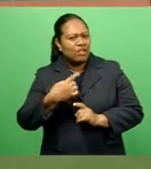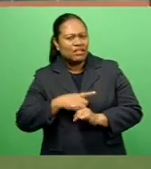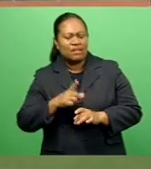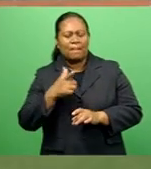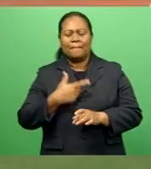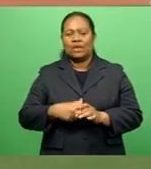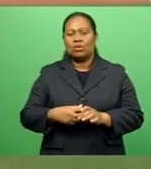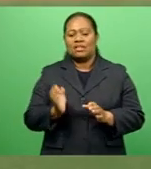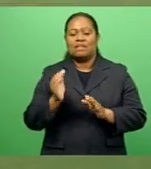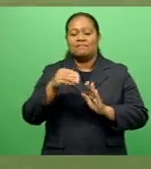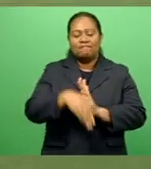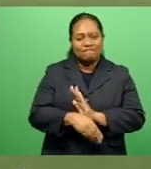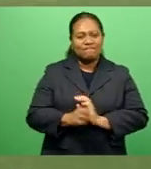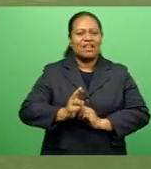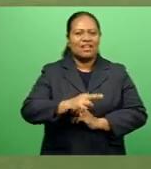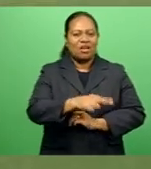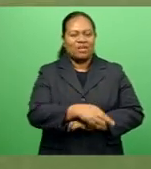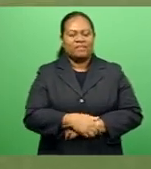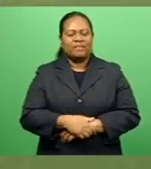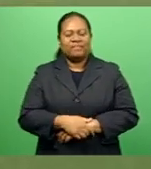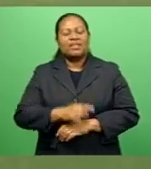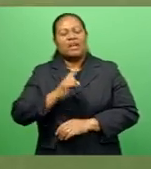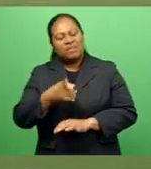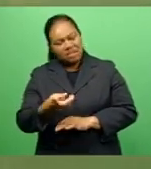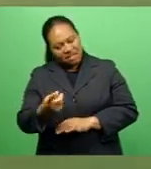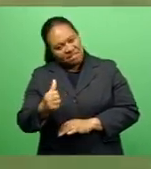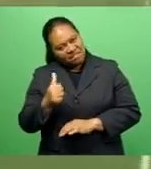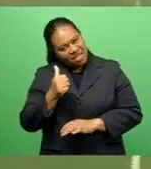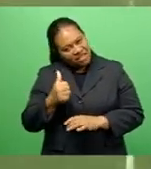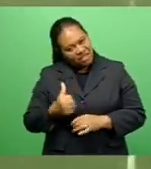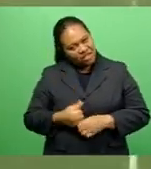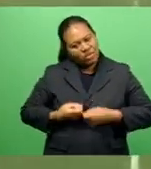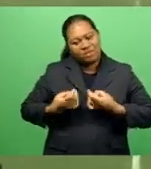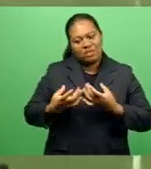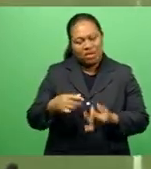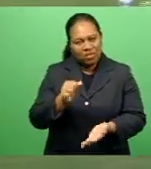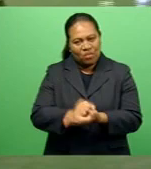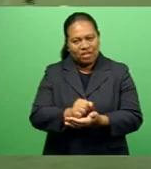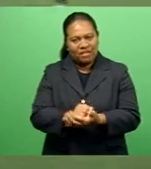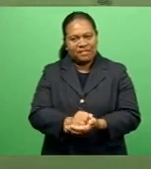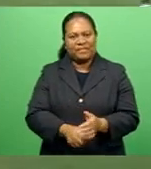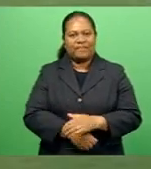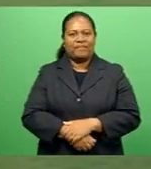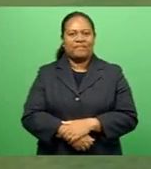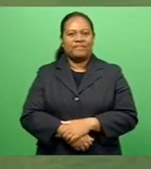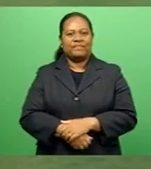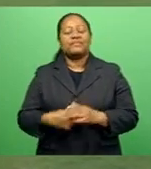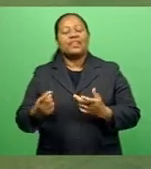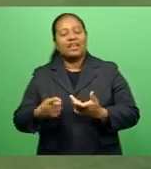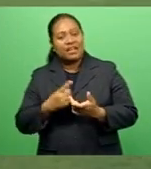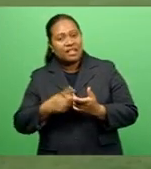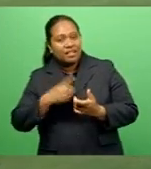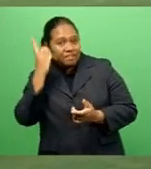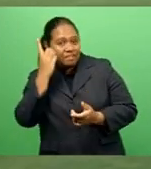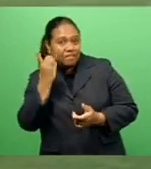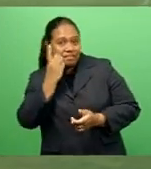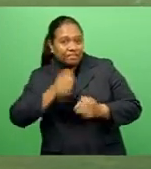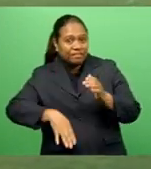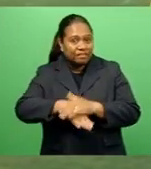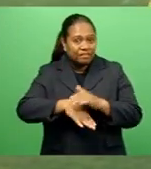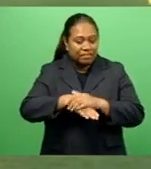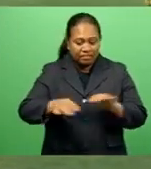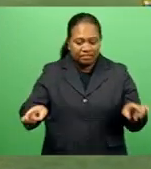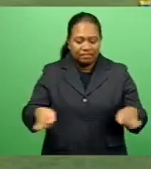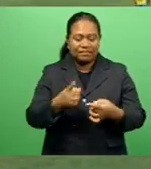to Rewa, but we'll come back and we'll prepare well for our next game. In another Digicel Super Premier League